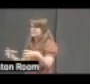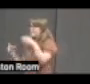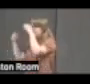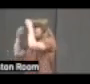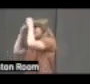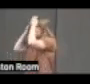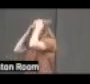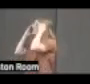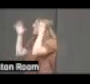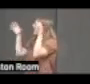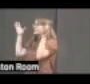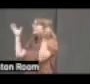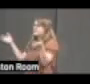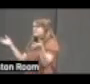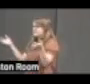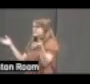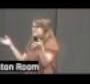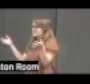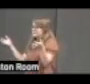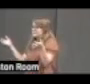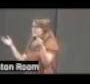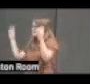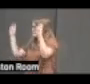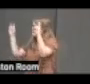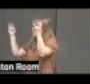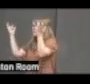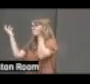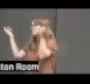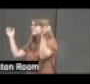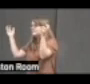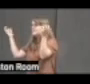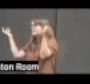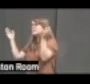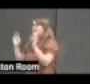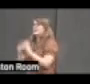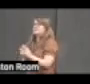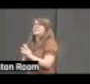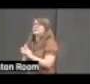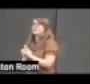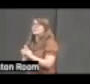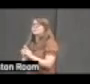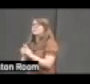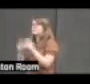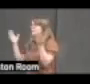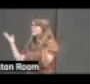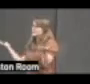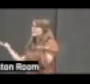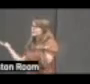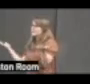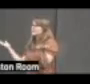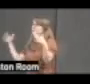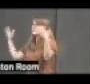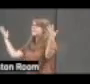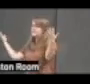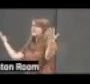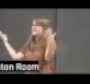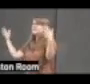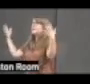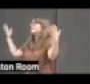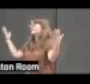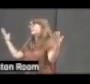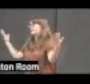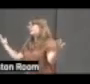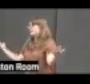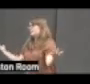little enclosures that we put them in, little, I say in quotes, because a lot of them are bigger, but they're